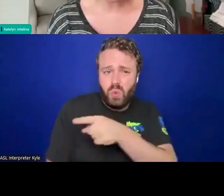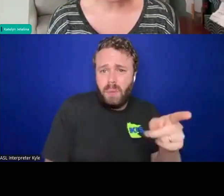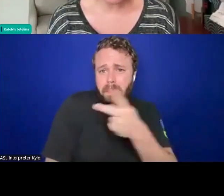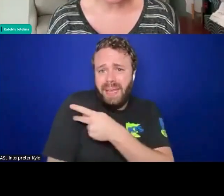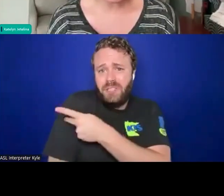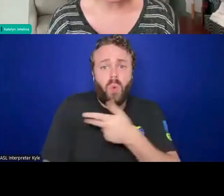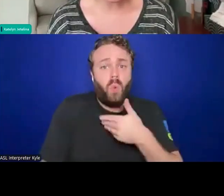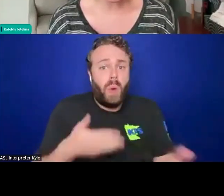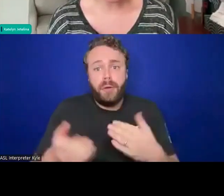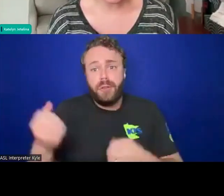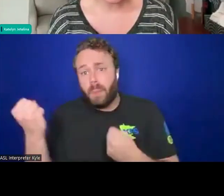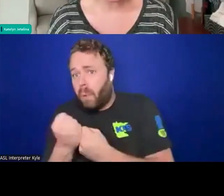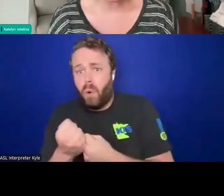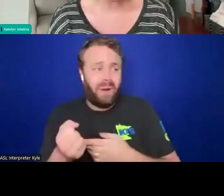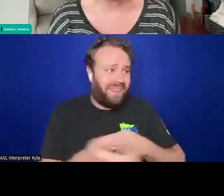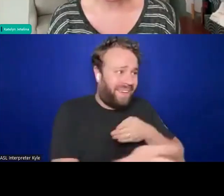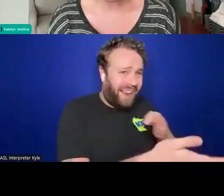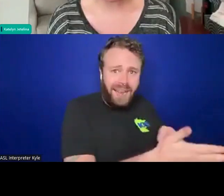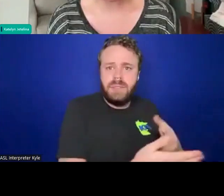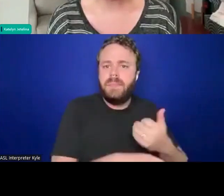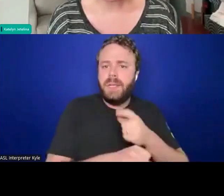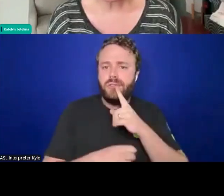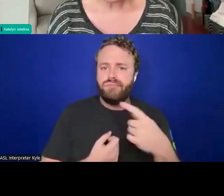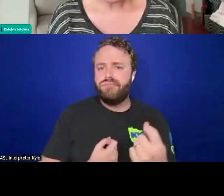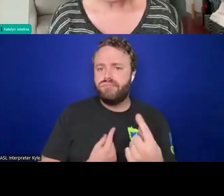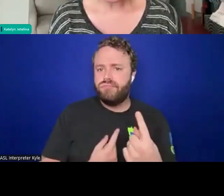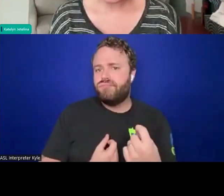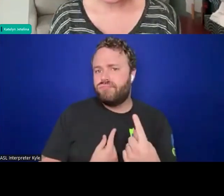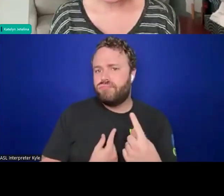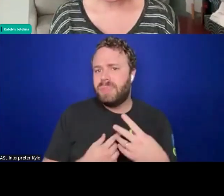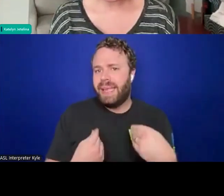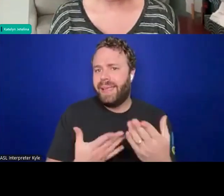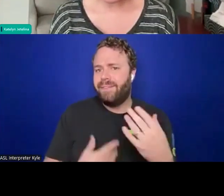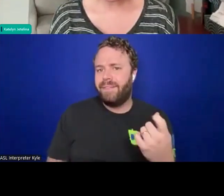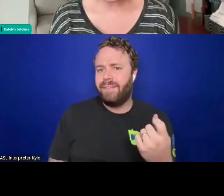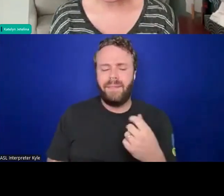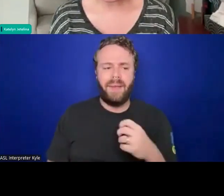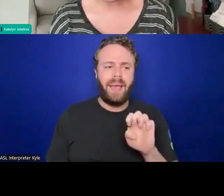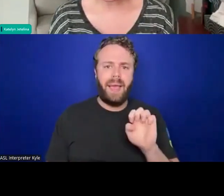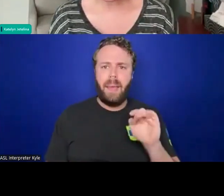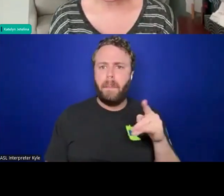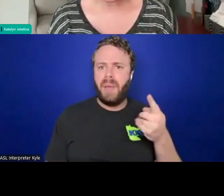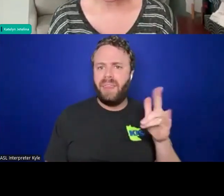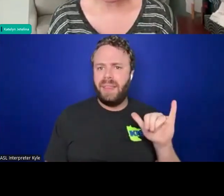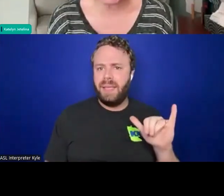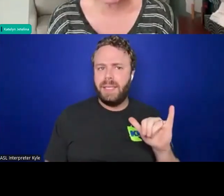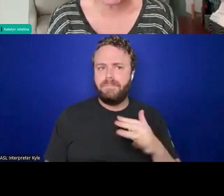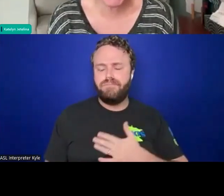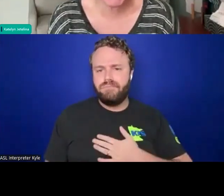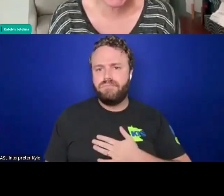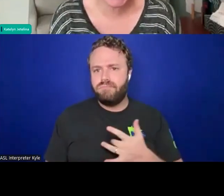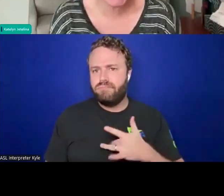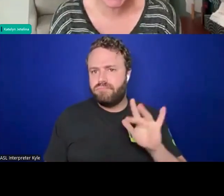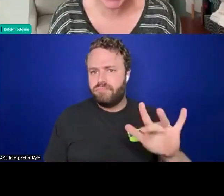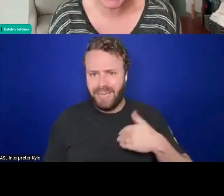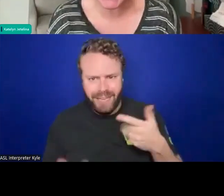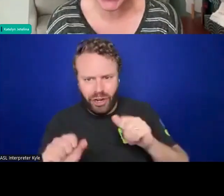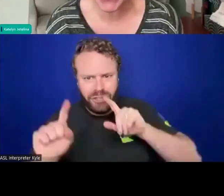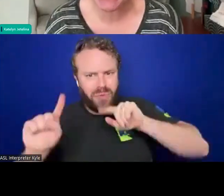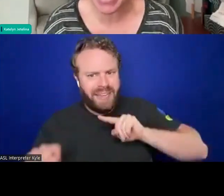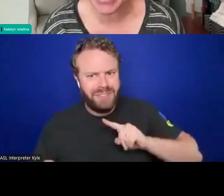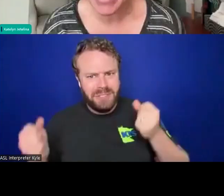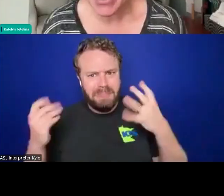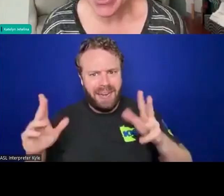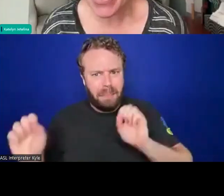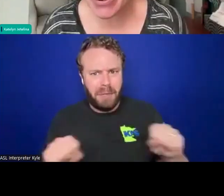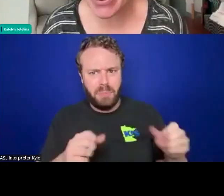spectrum people are at. I guess that's where my head is at. And then I try to answer as many questions as quickly as possible through the Q&A. So I